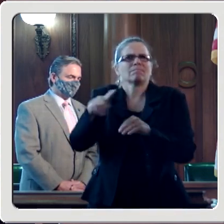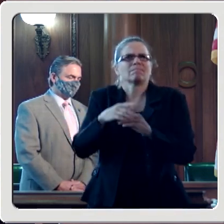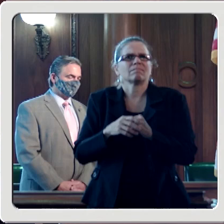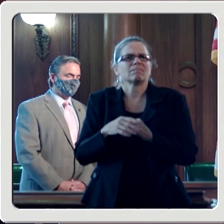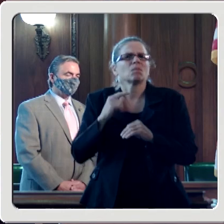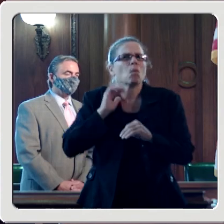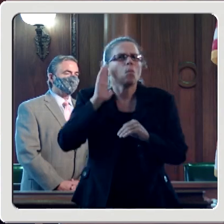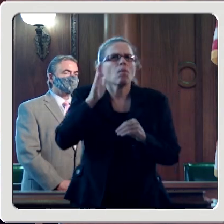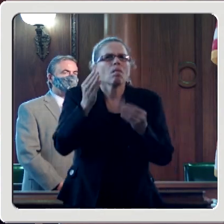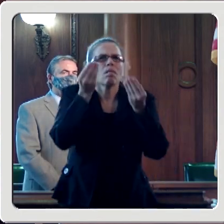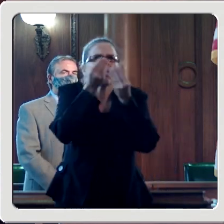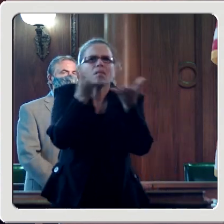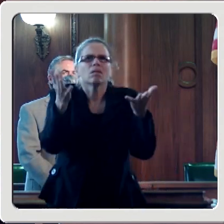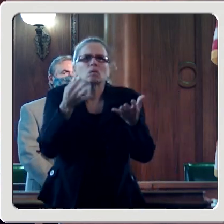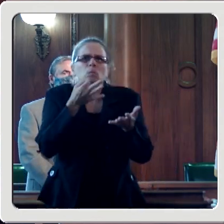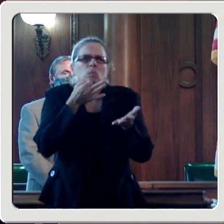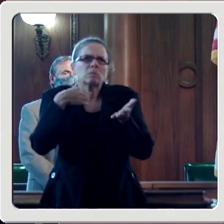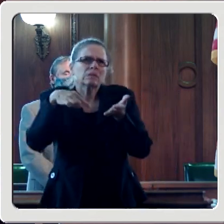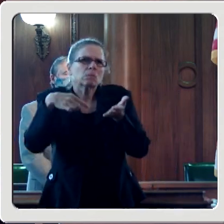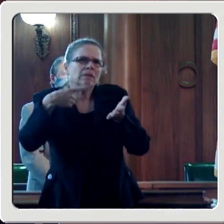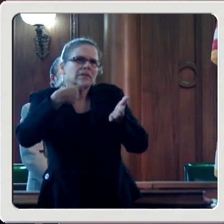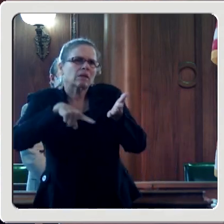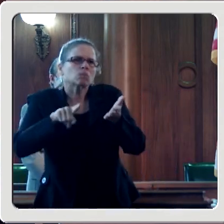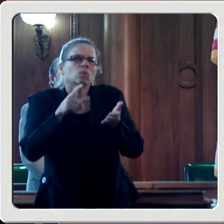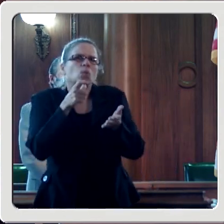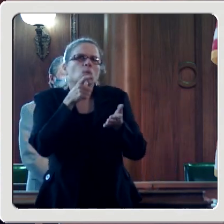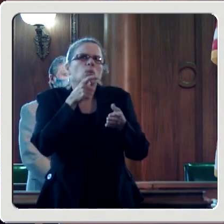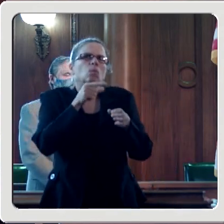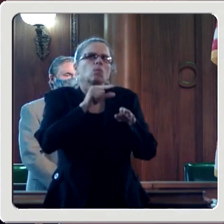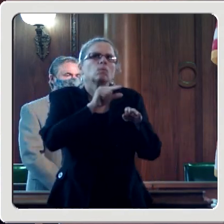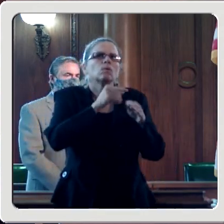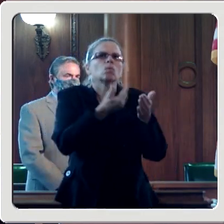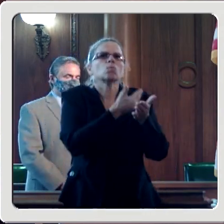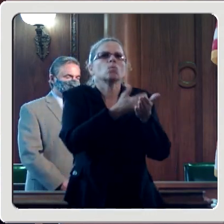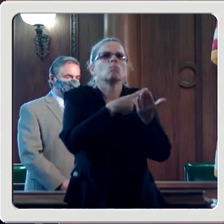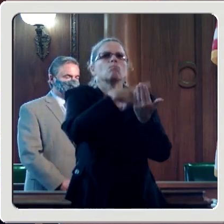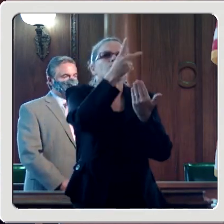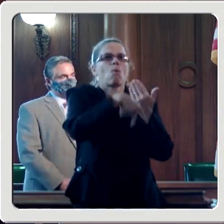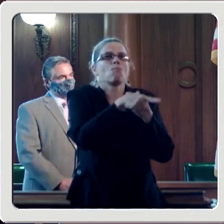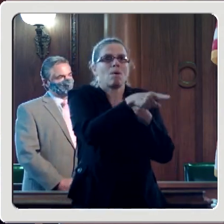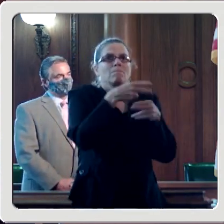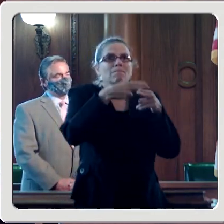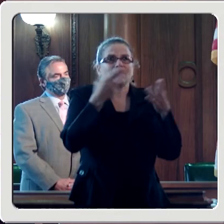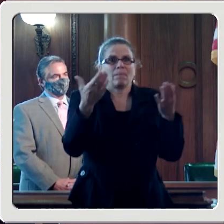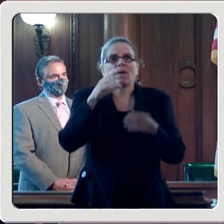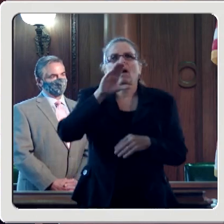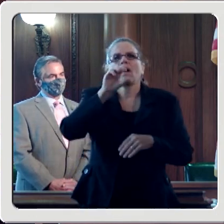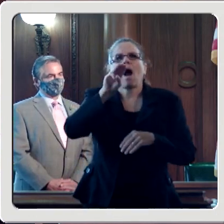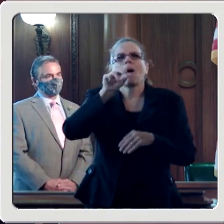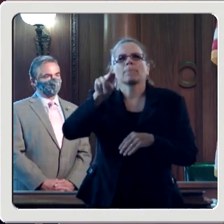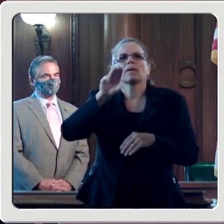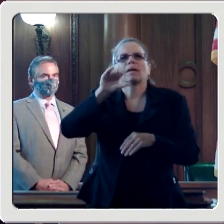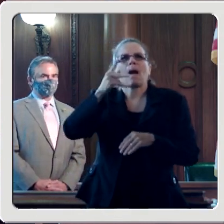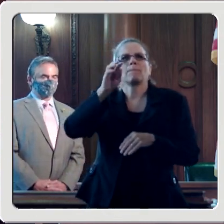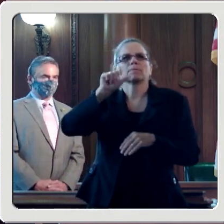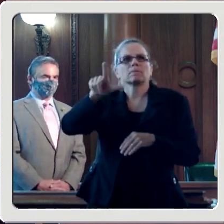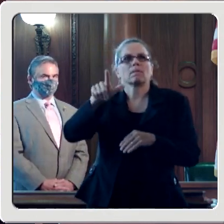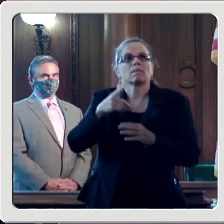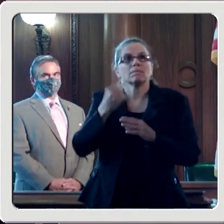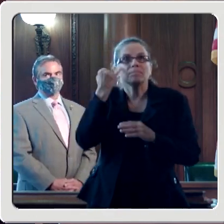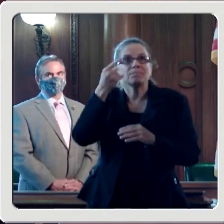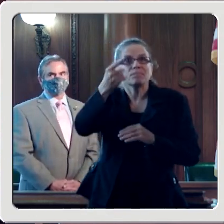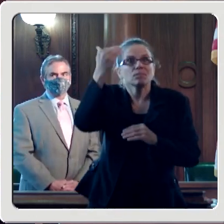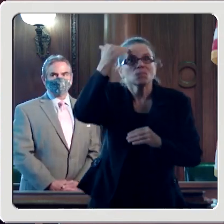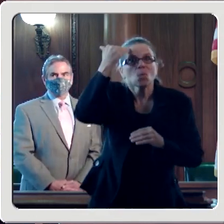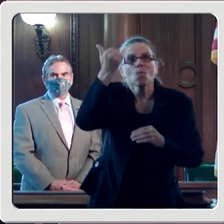week or so the program with Common Capital. And again, if there's a business out there that has a need,